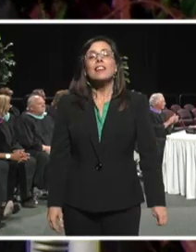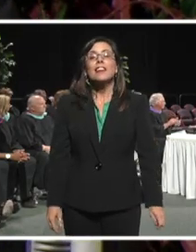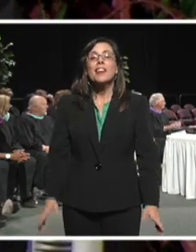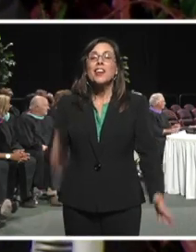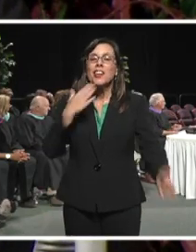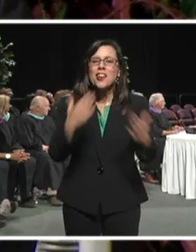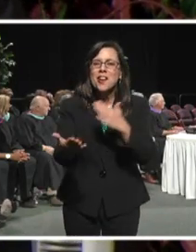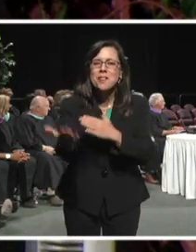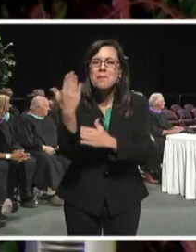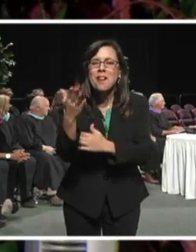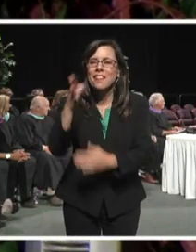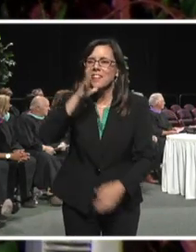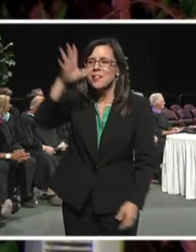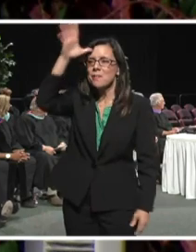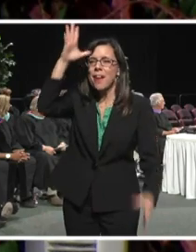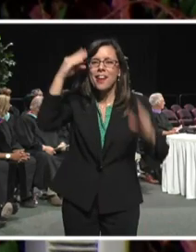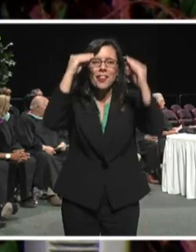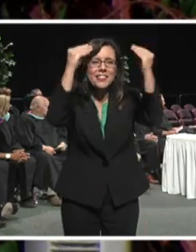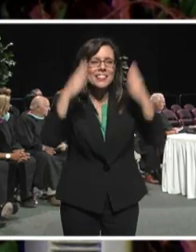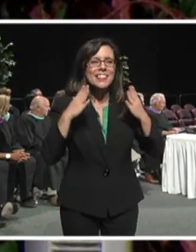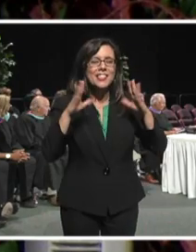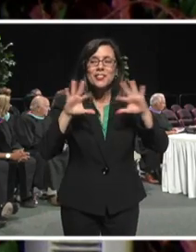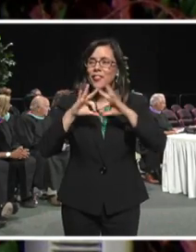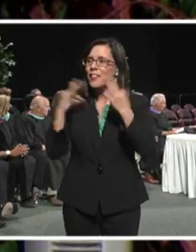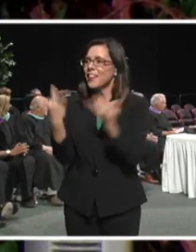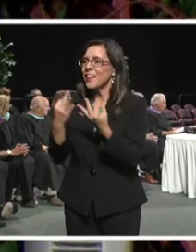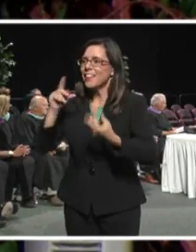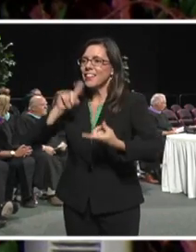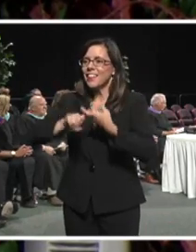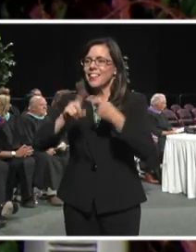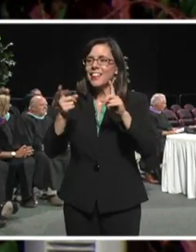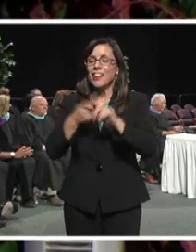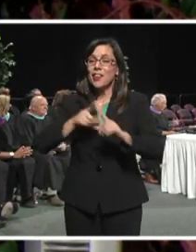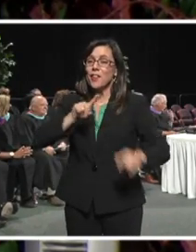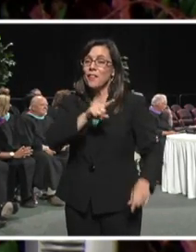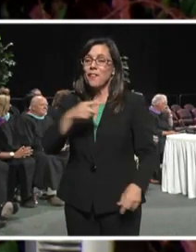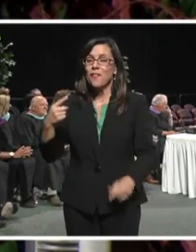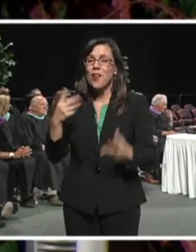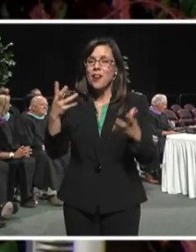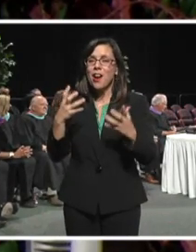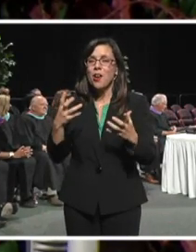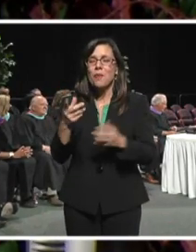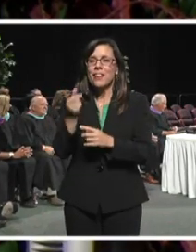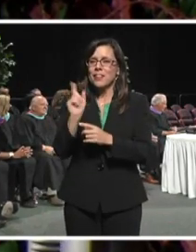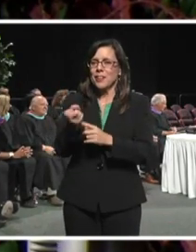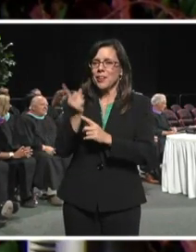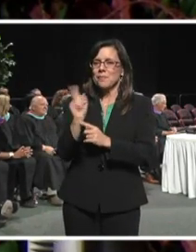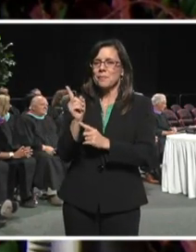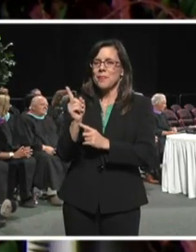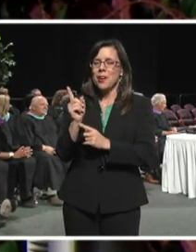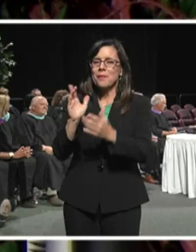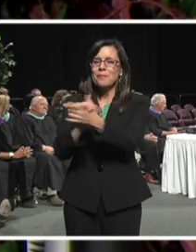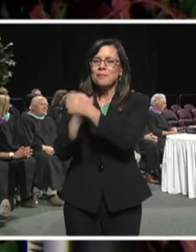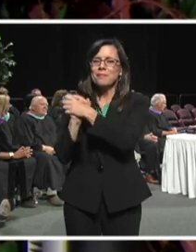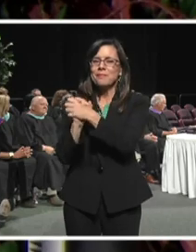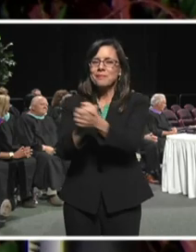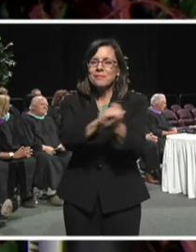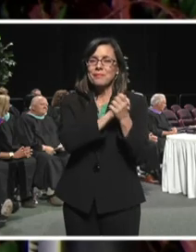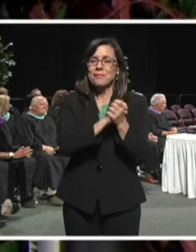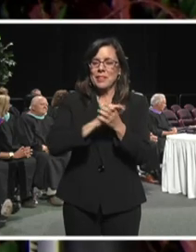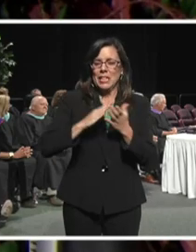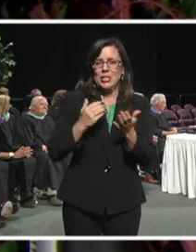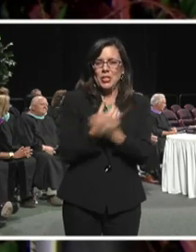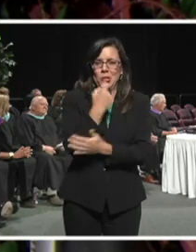Good morning, parents, teachers, families, and friends. First, I want to take a moment to congratulate the